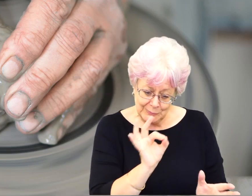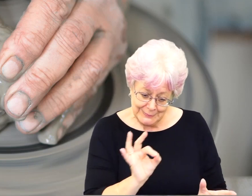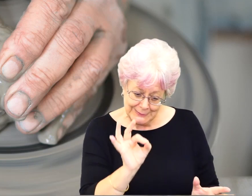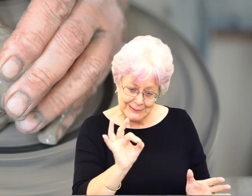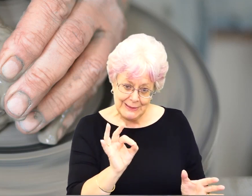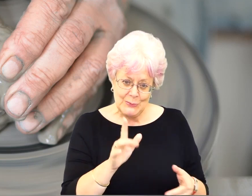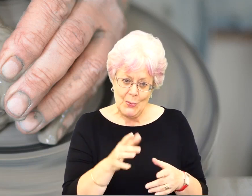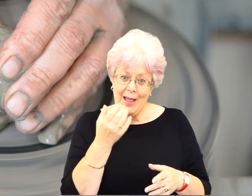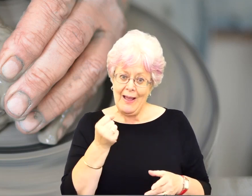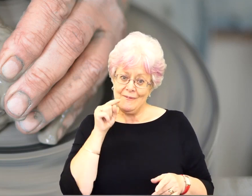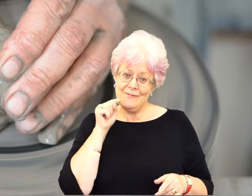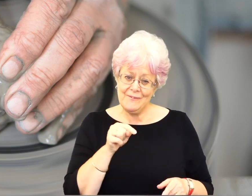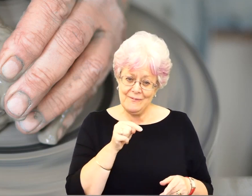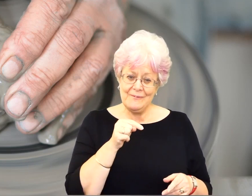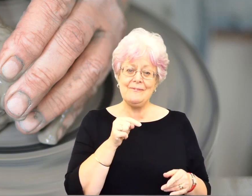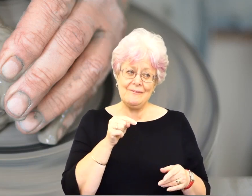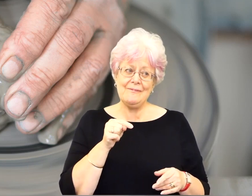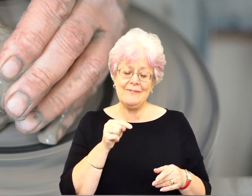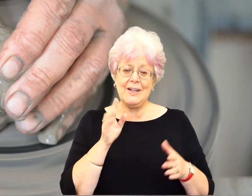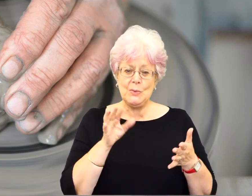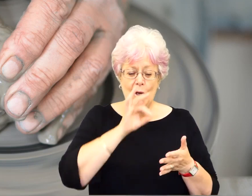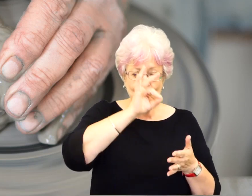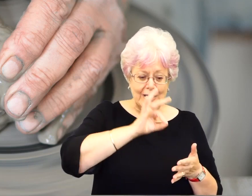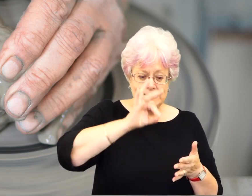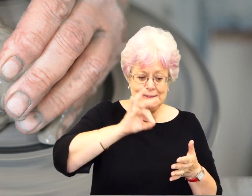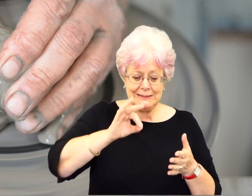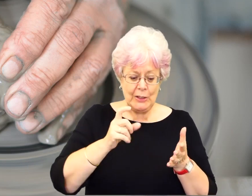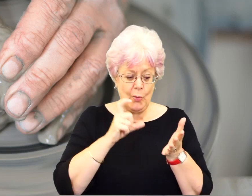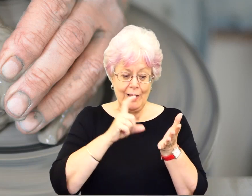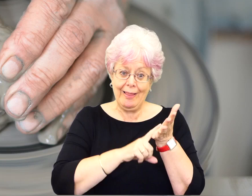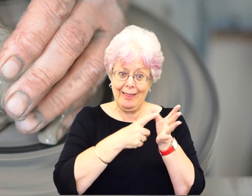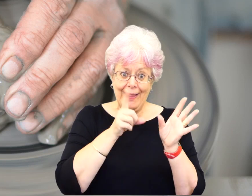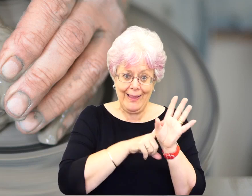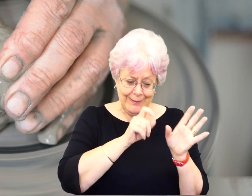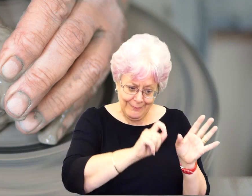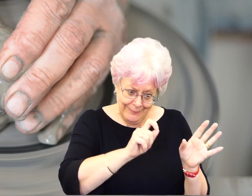so that's what I have in mind. So there's something about writing on clay that I find very